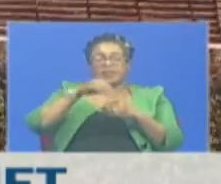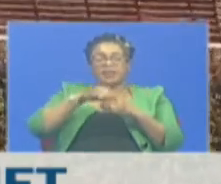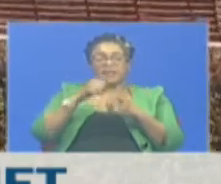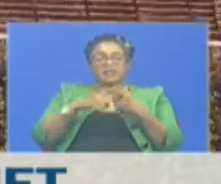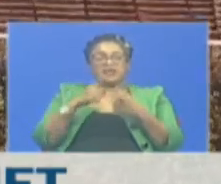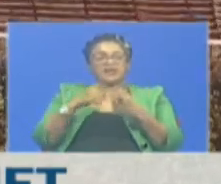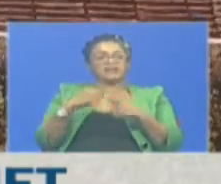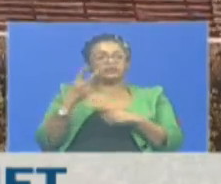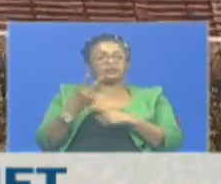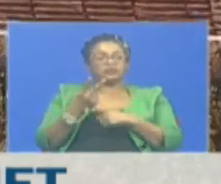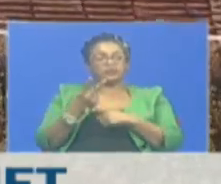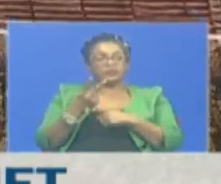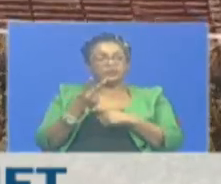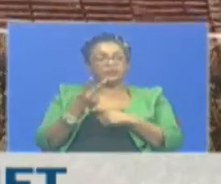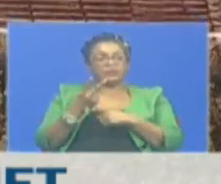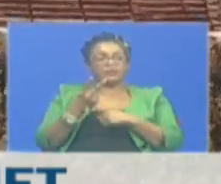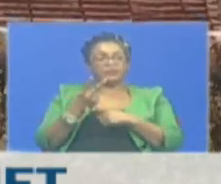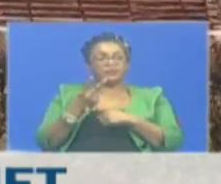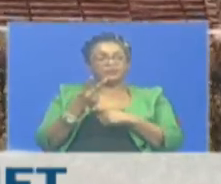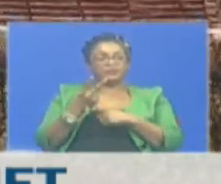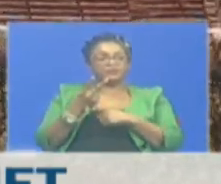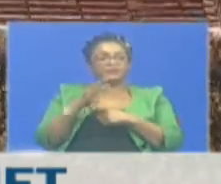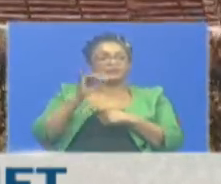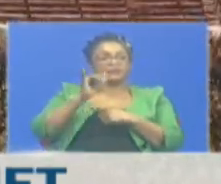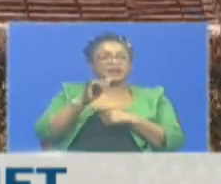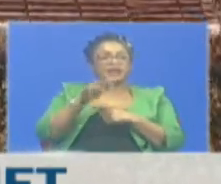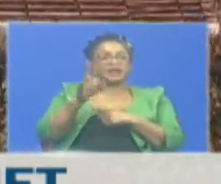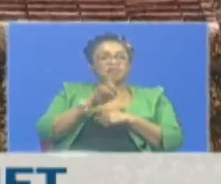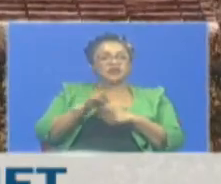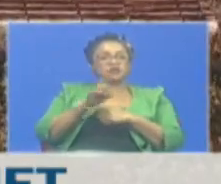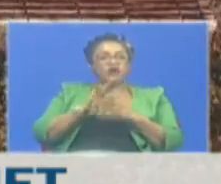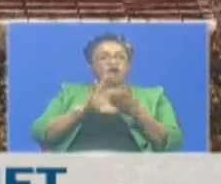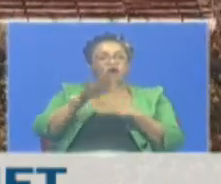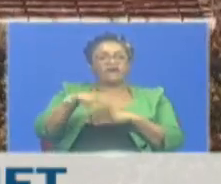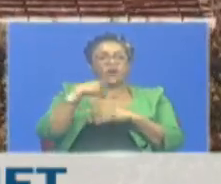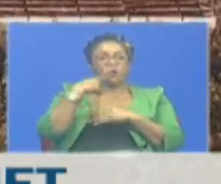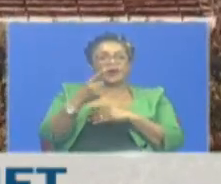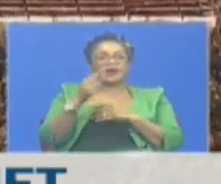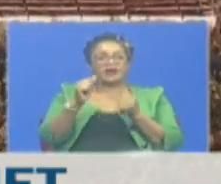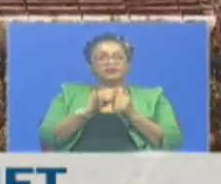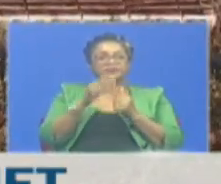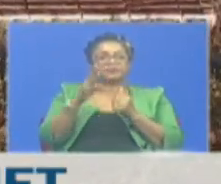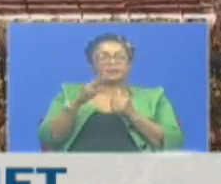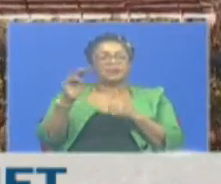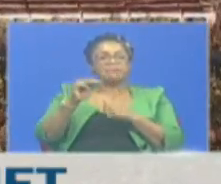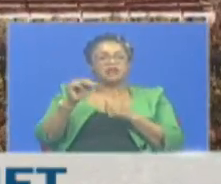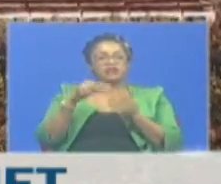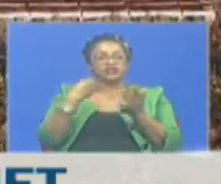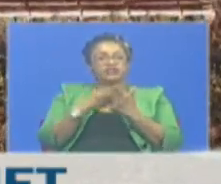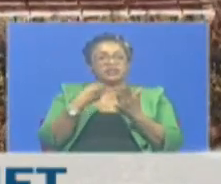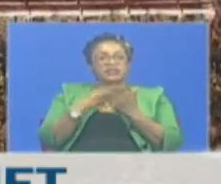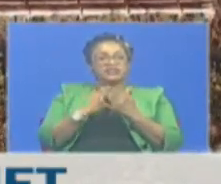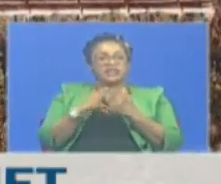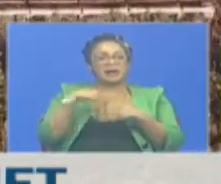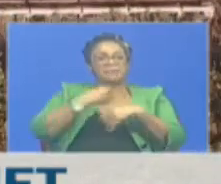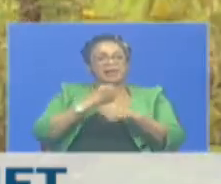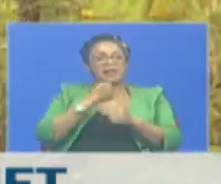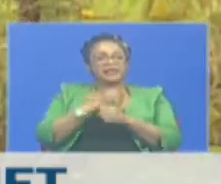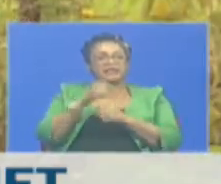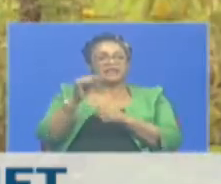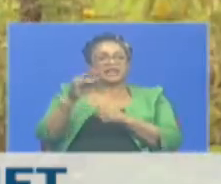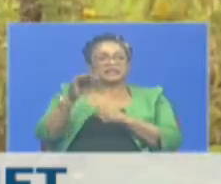previous county regime spent over 140 million shillings in construction of terraces, with